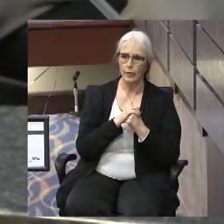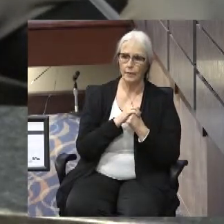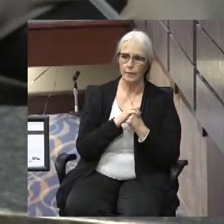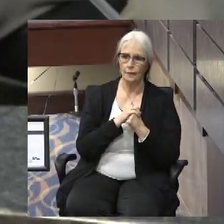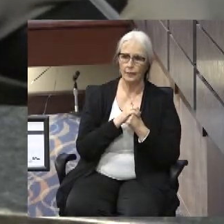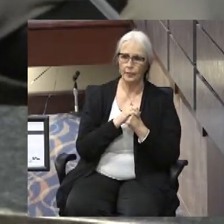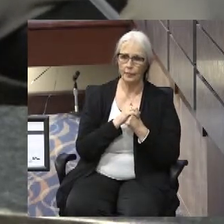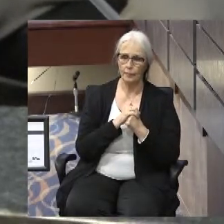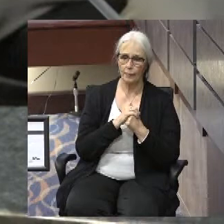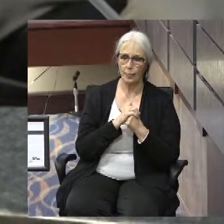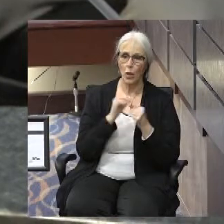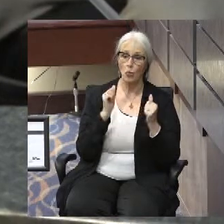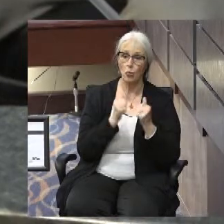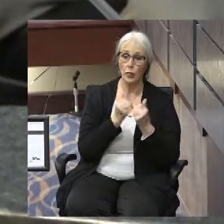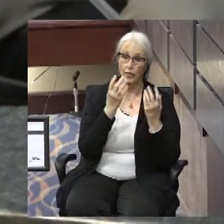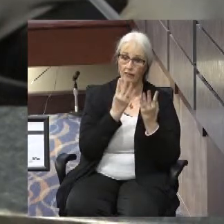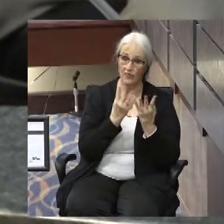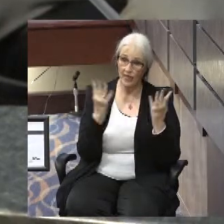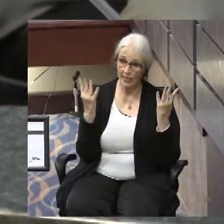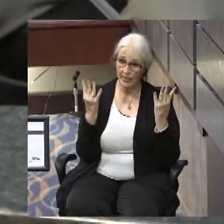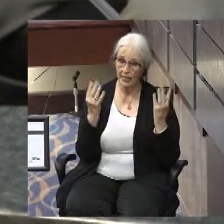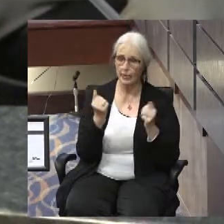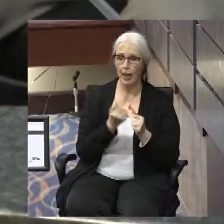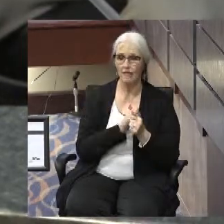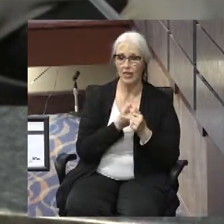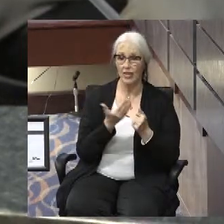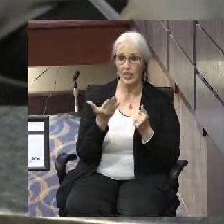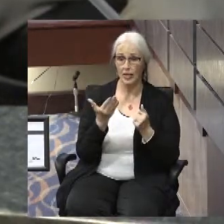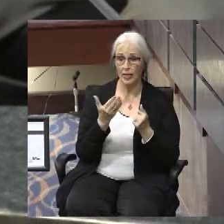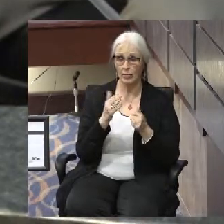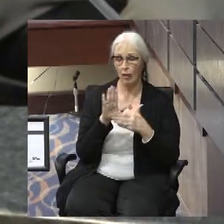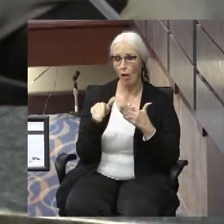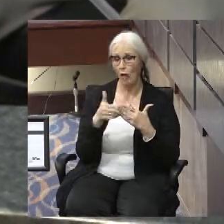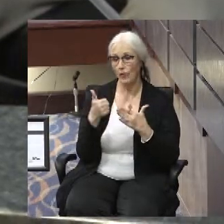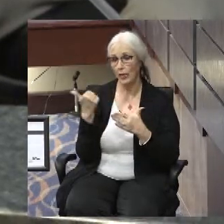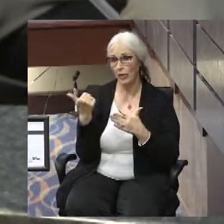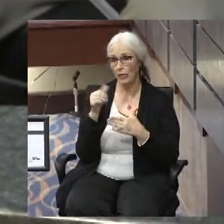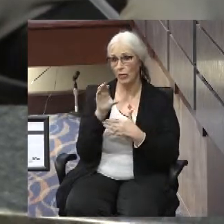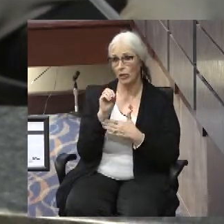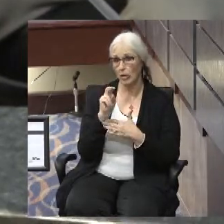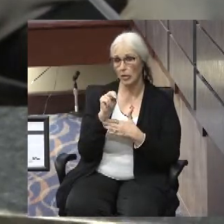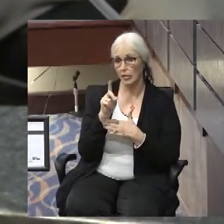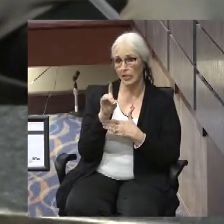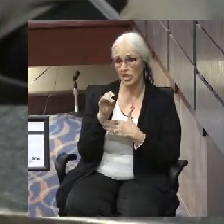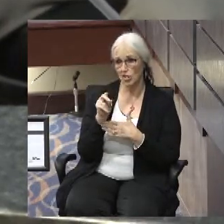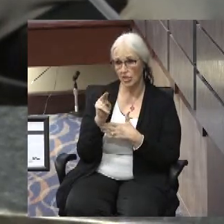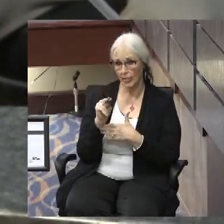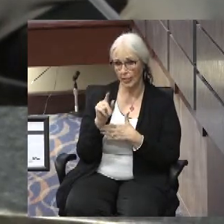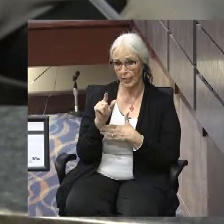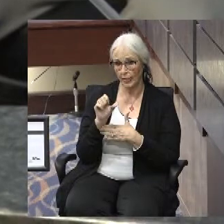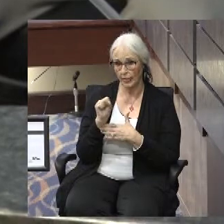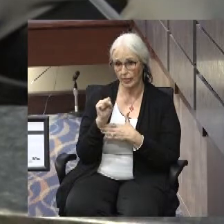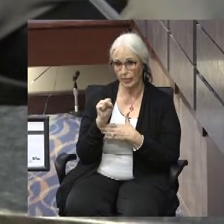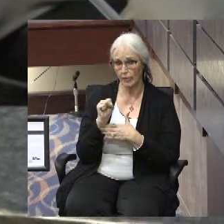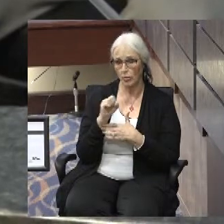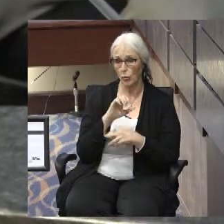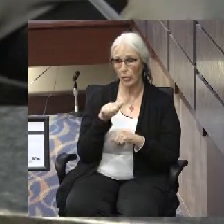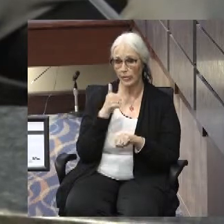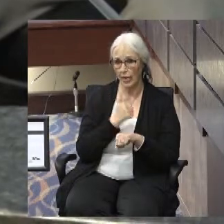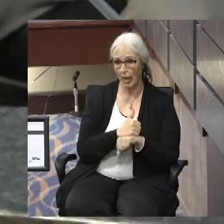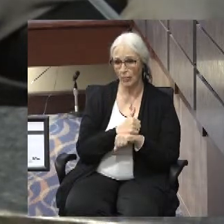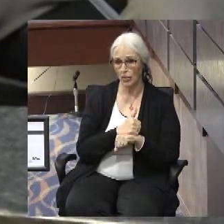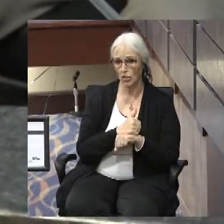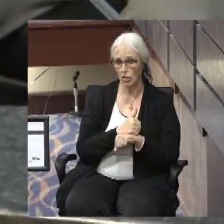with the fencing and everything else, all the other conditions that we put in there, not